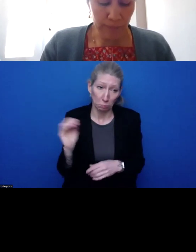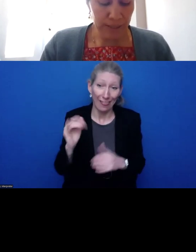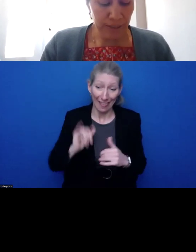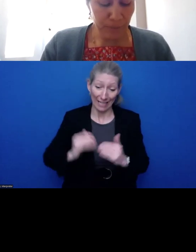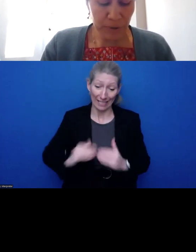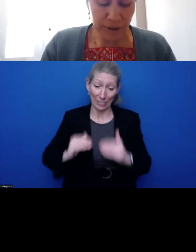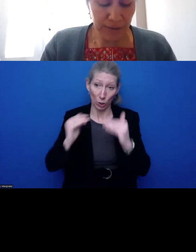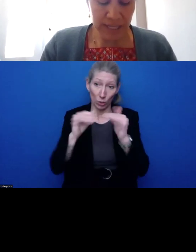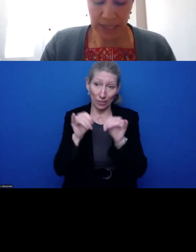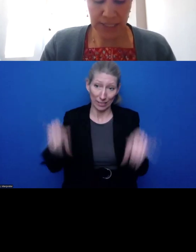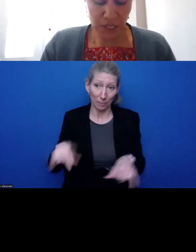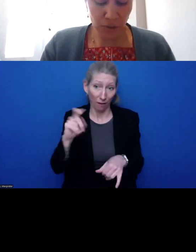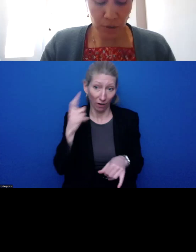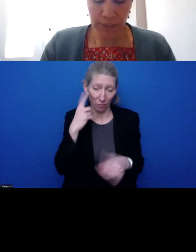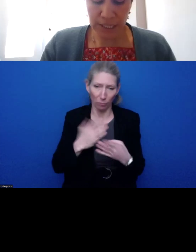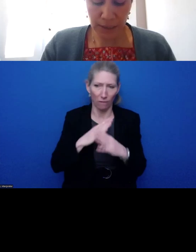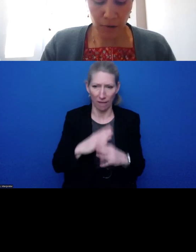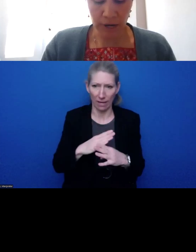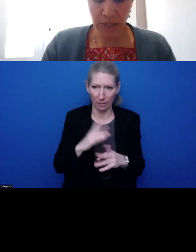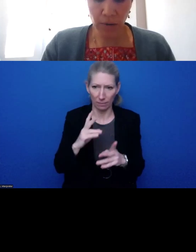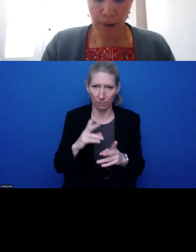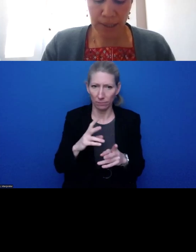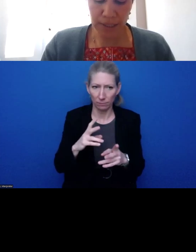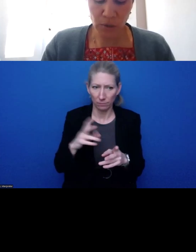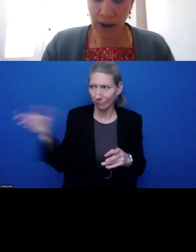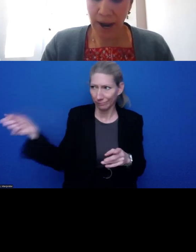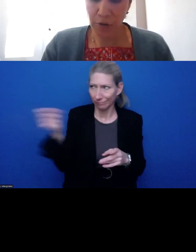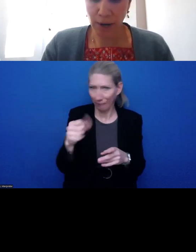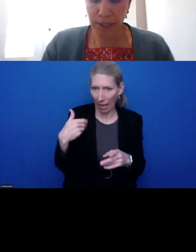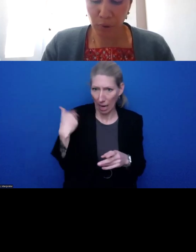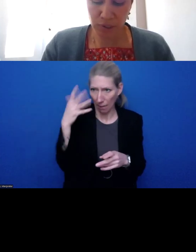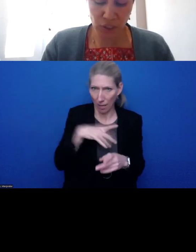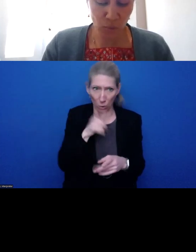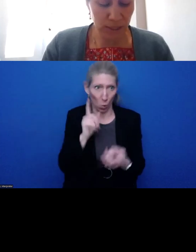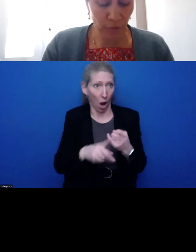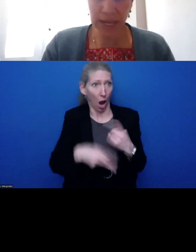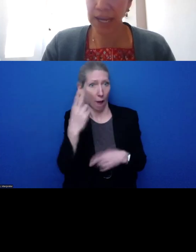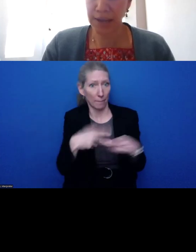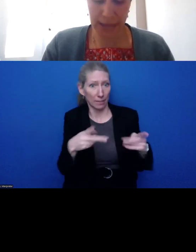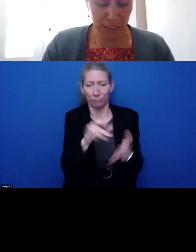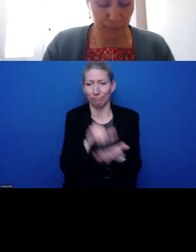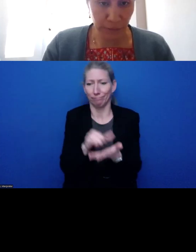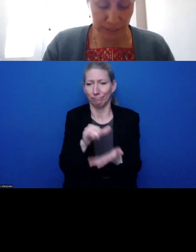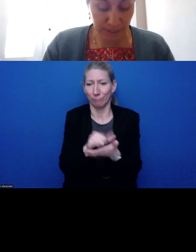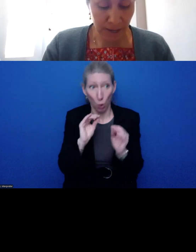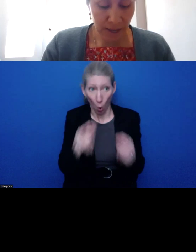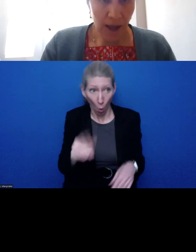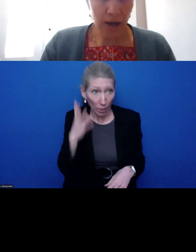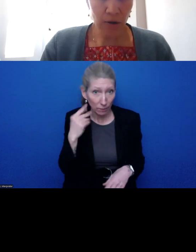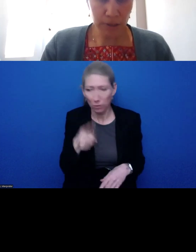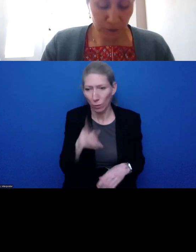of government prevent the accession of a kid or a young man into a high-ranking position without any